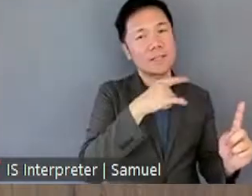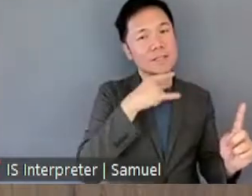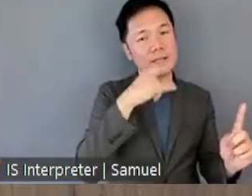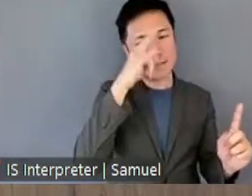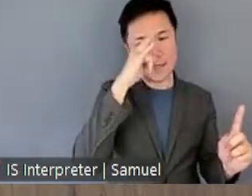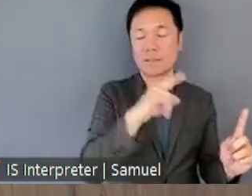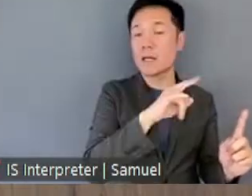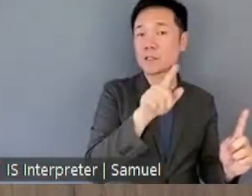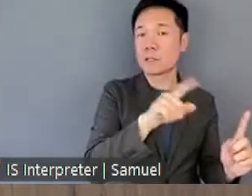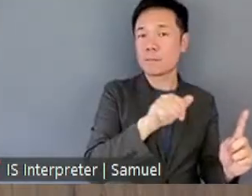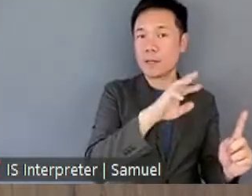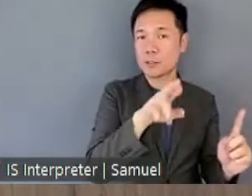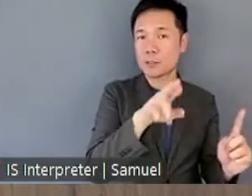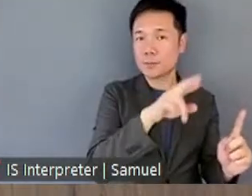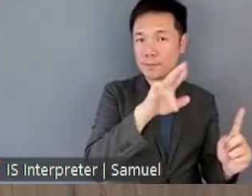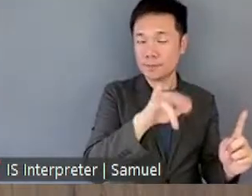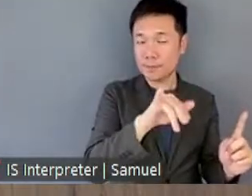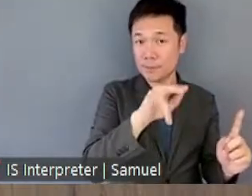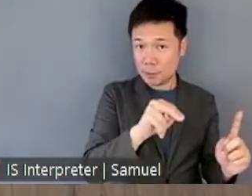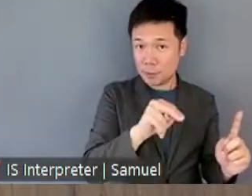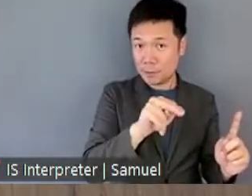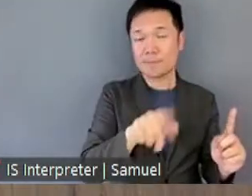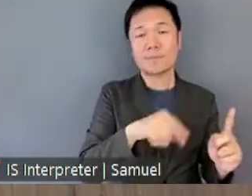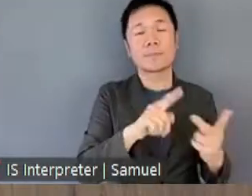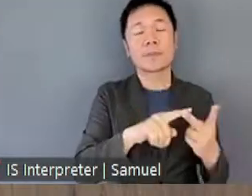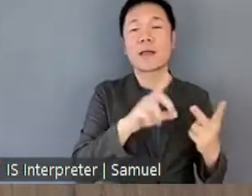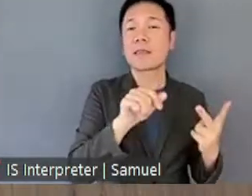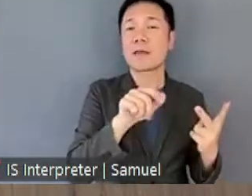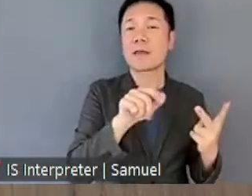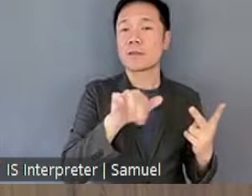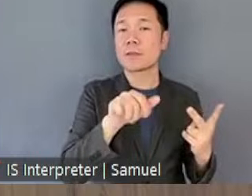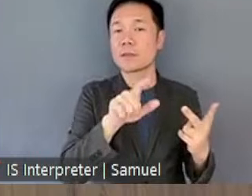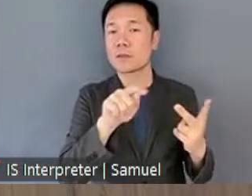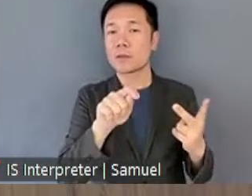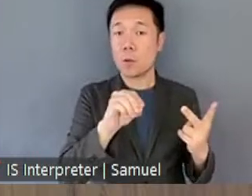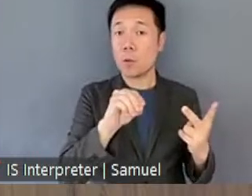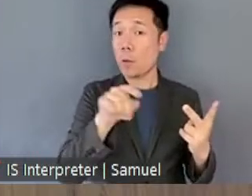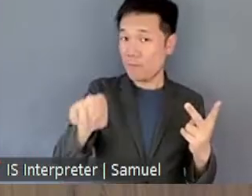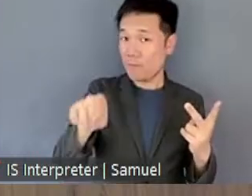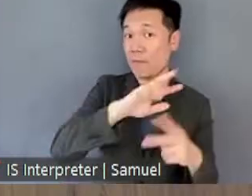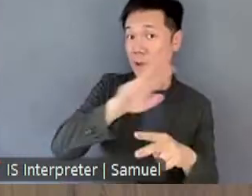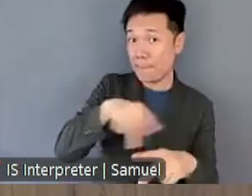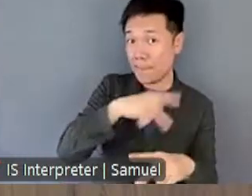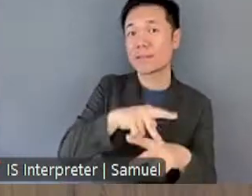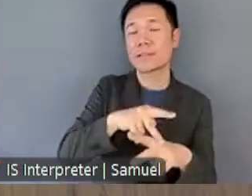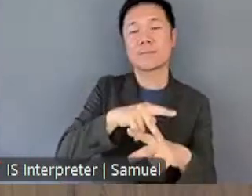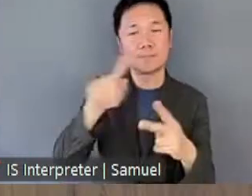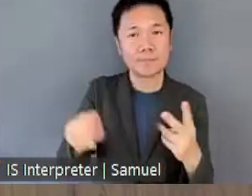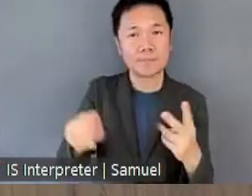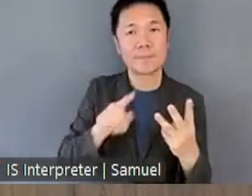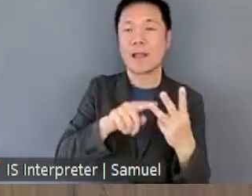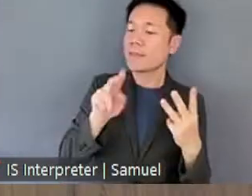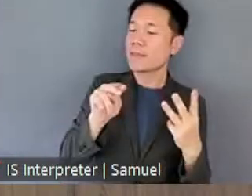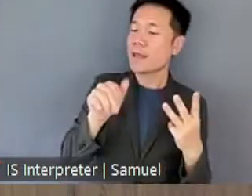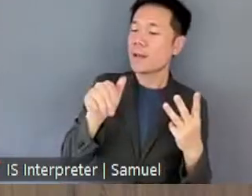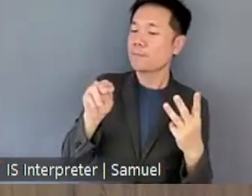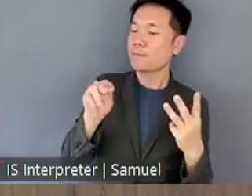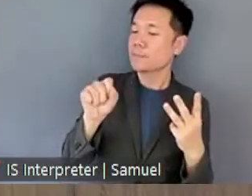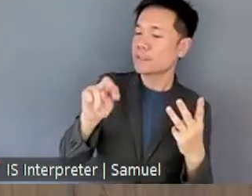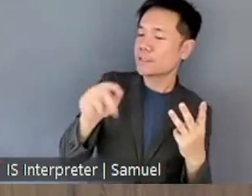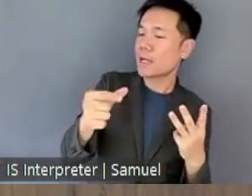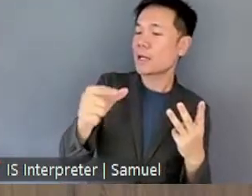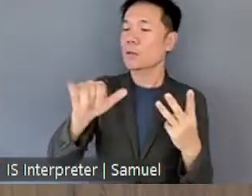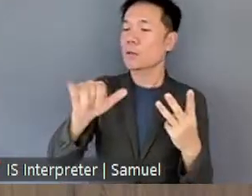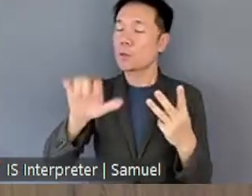co-chair, His Excellency Mr. David Almiral Jr. of Philippines, and Mr. Nam Sang-yeol of the Republic